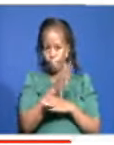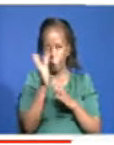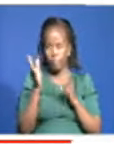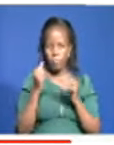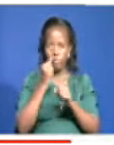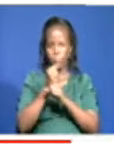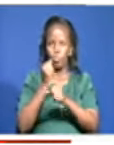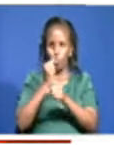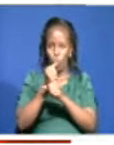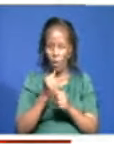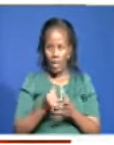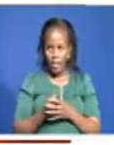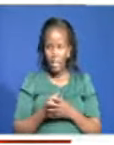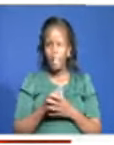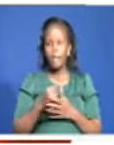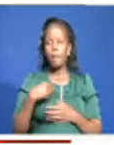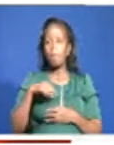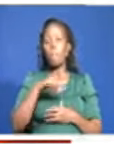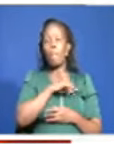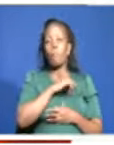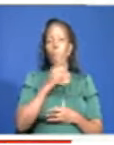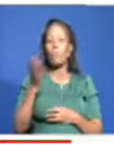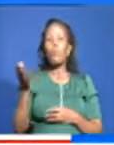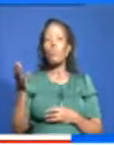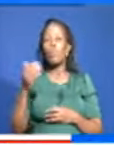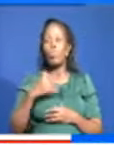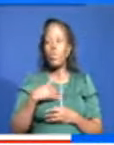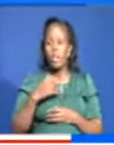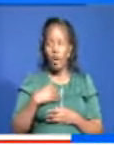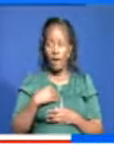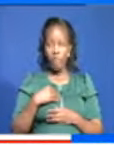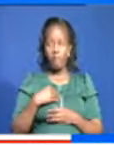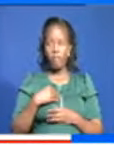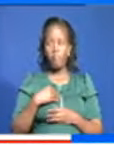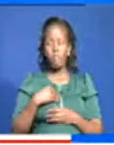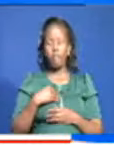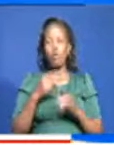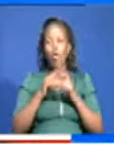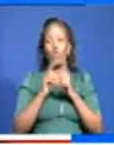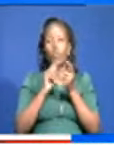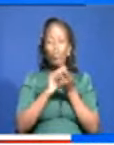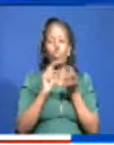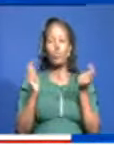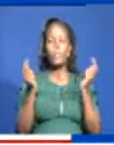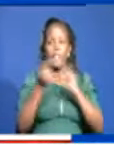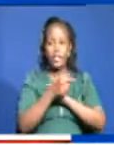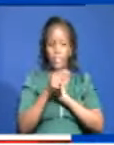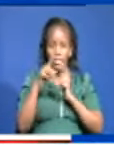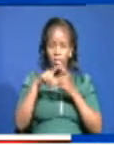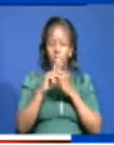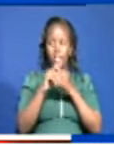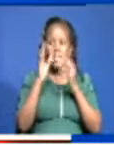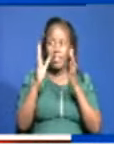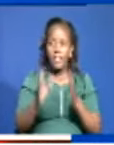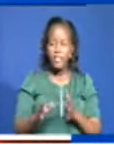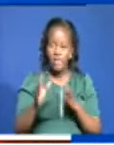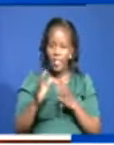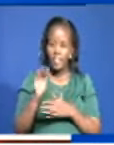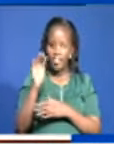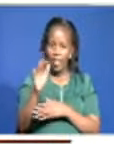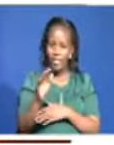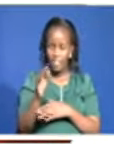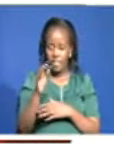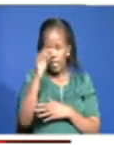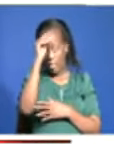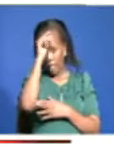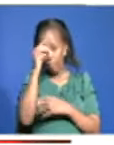of certifying you, so we have positions. To reverse the trend, the engineers petitioned the relevant government agencies for